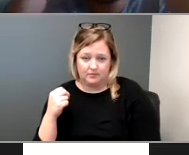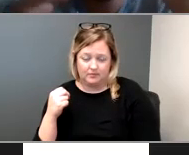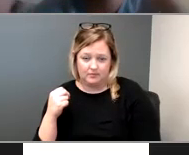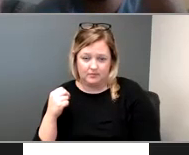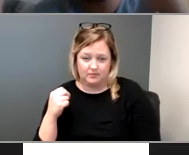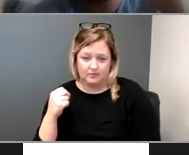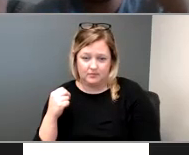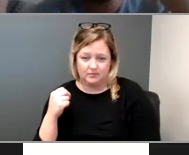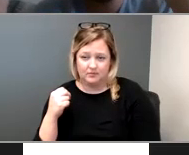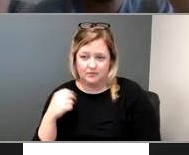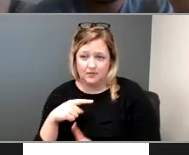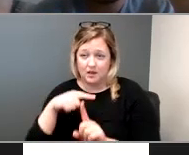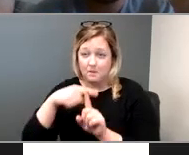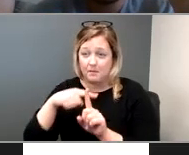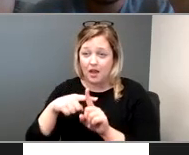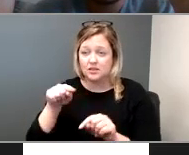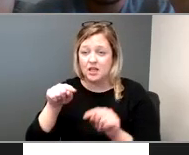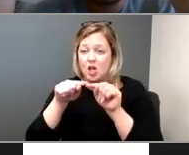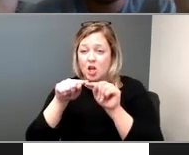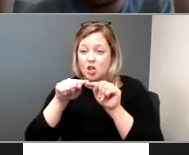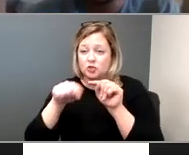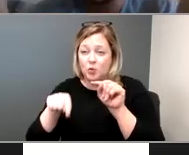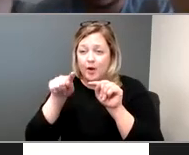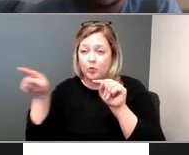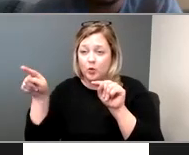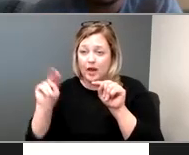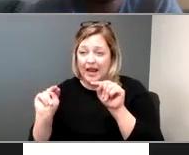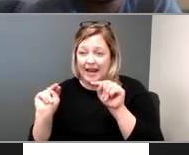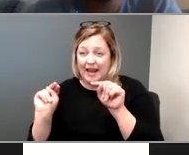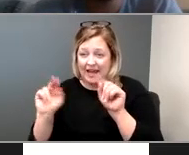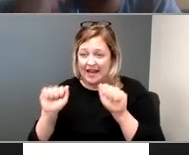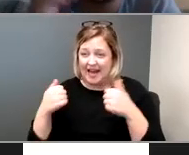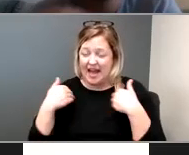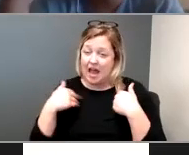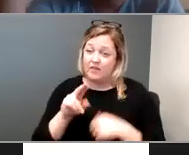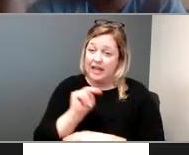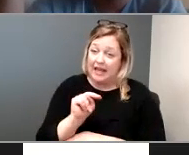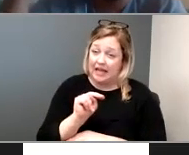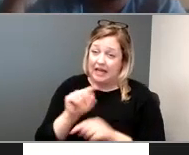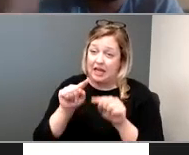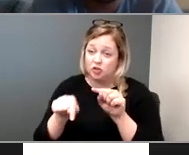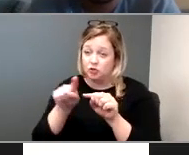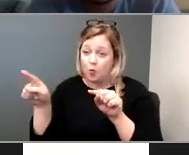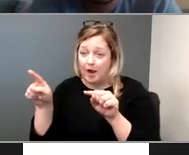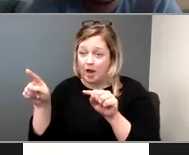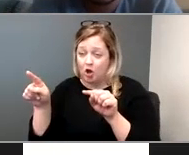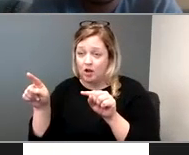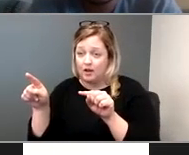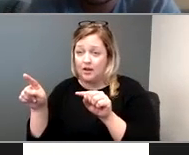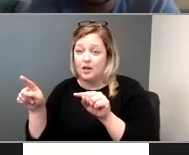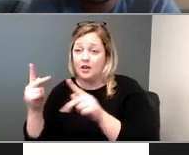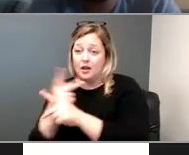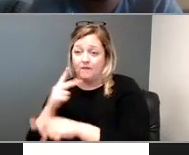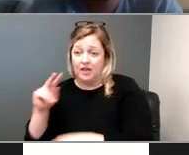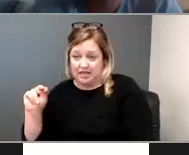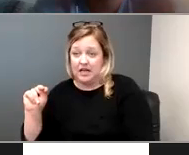plus of, instead of square root of n, we can have n squared again, right? N squared is going to grow faster than square root of n. So we can have